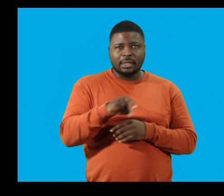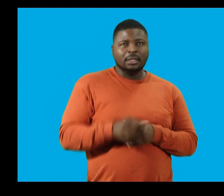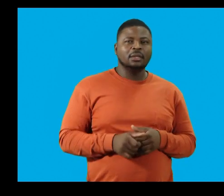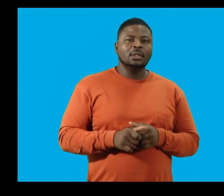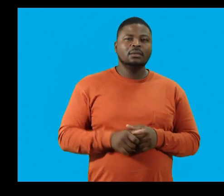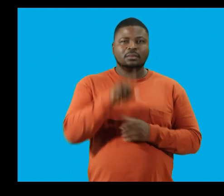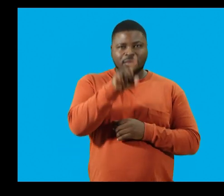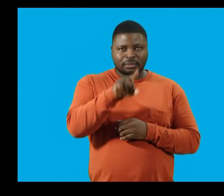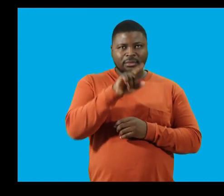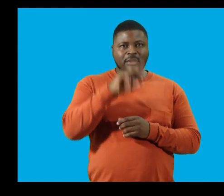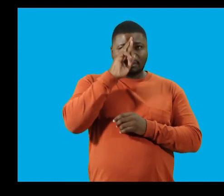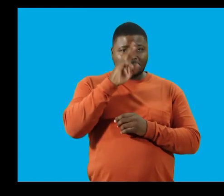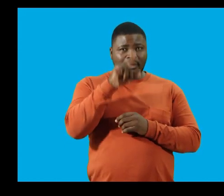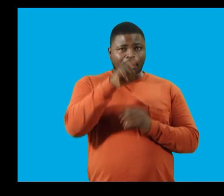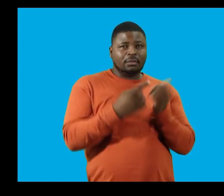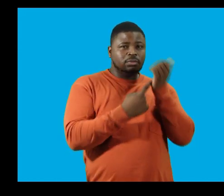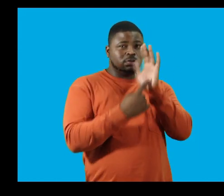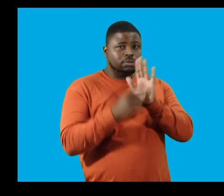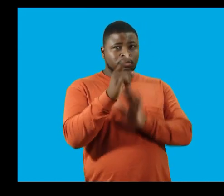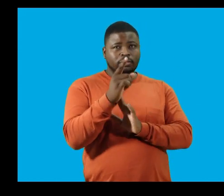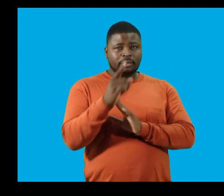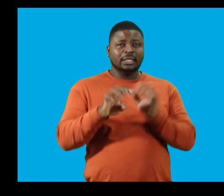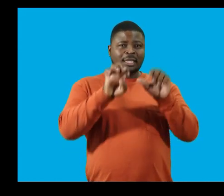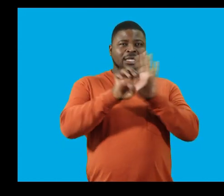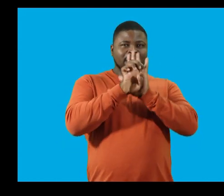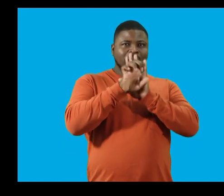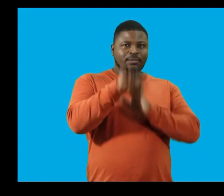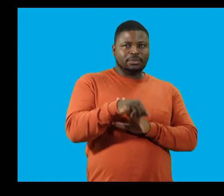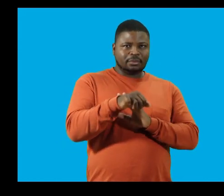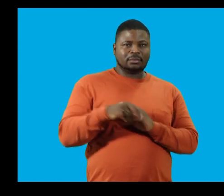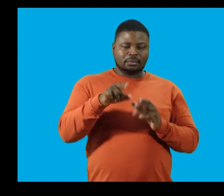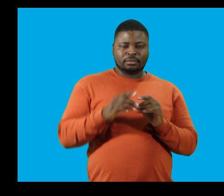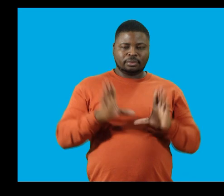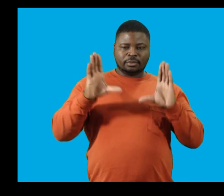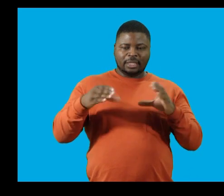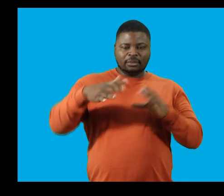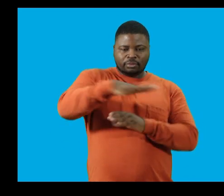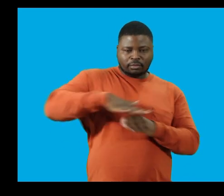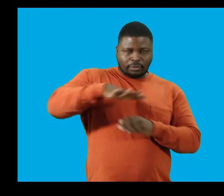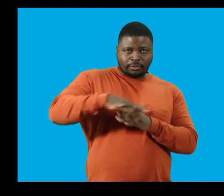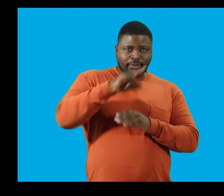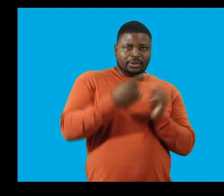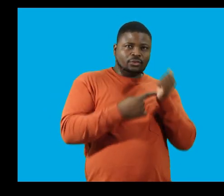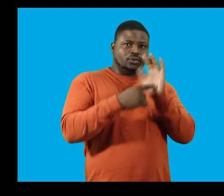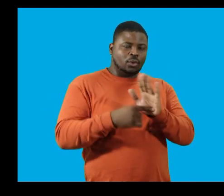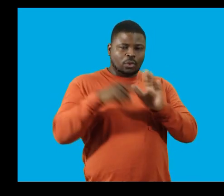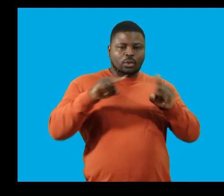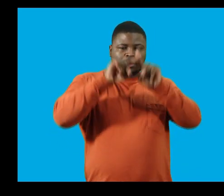verbs. If we look at the example, the floor of a classroom is shown